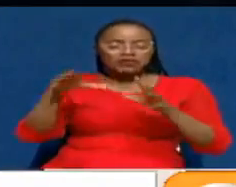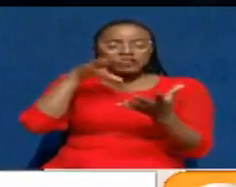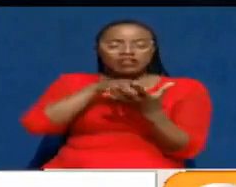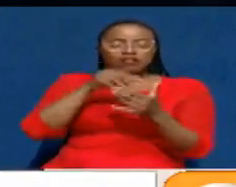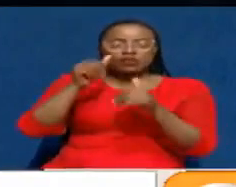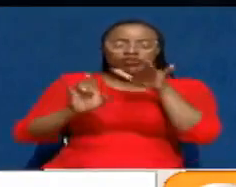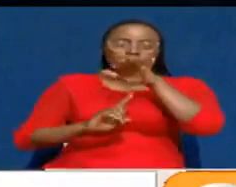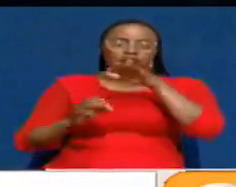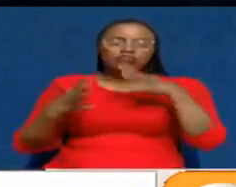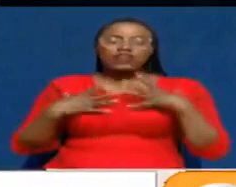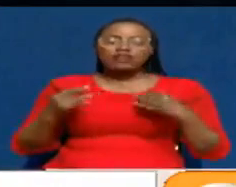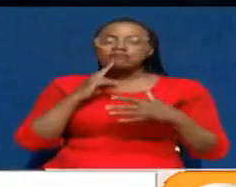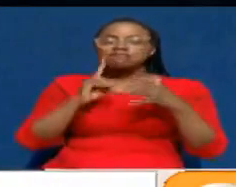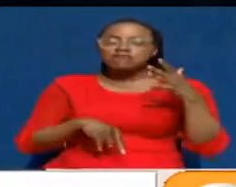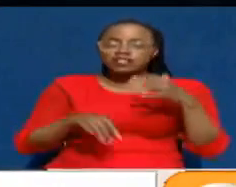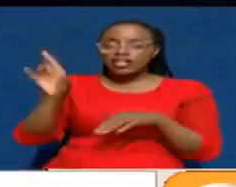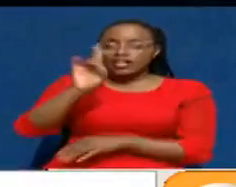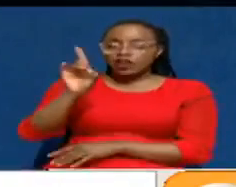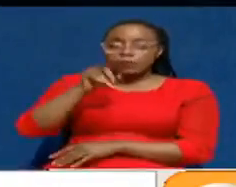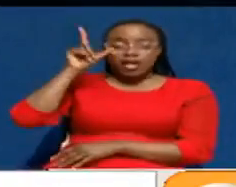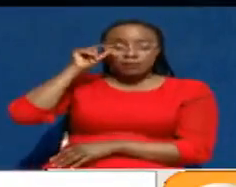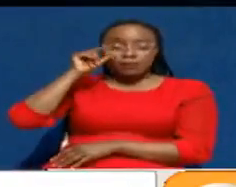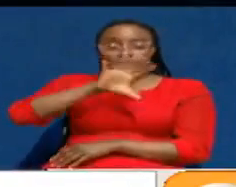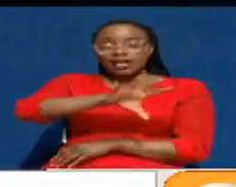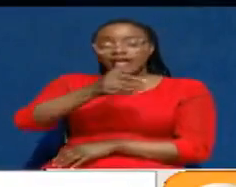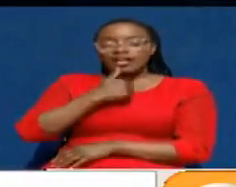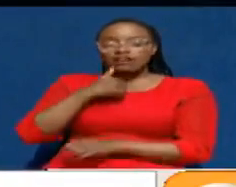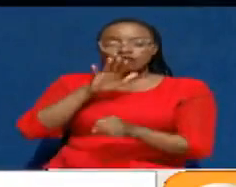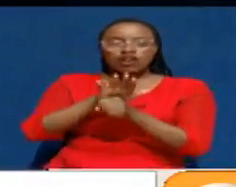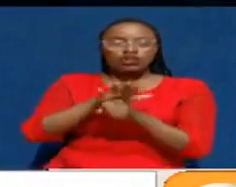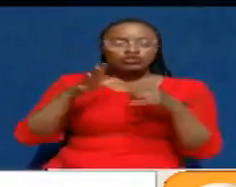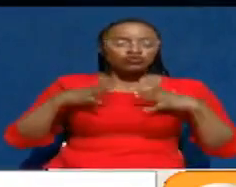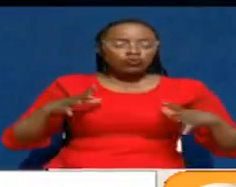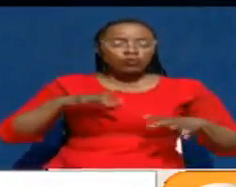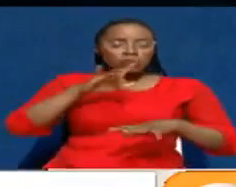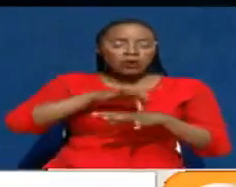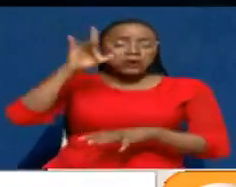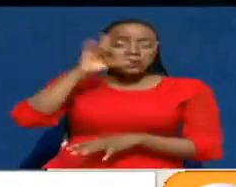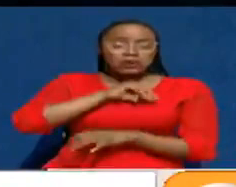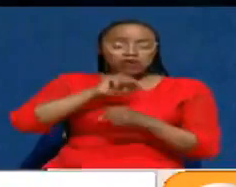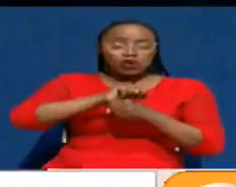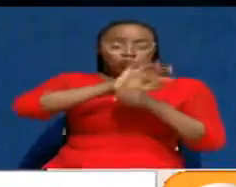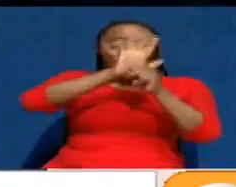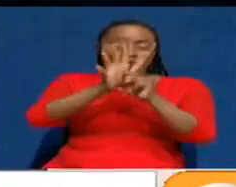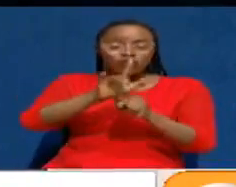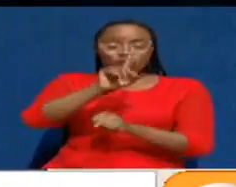by the Ministry of Health now shows that Nairobi and Mombasa counties have the highest attack rates of COVID-19